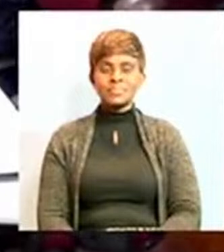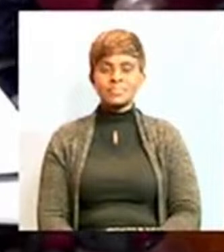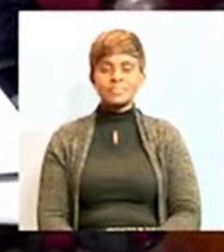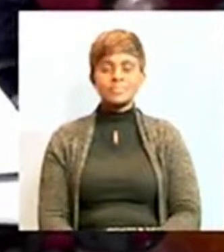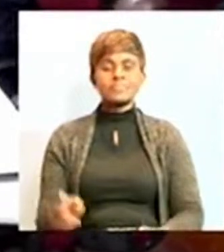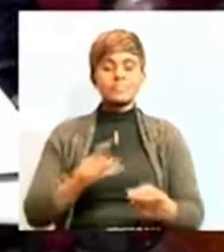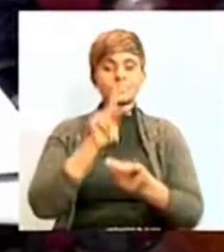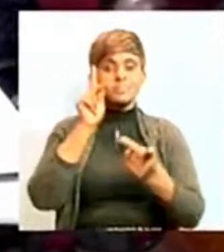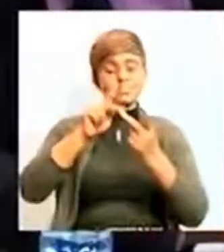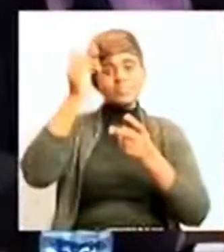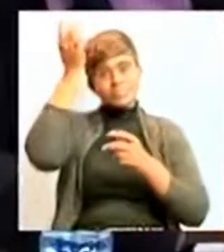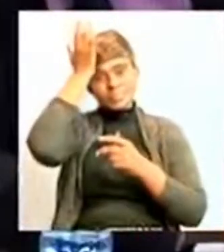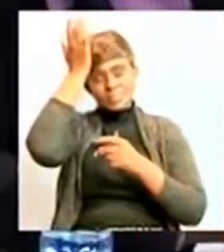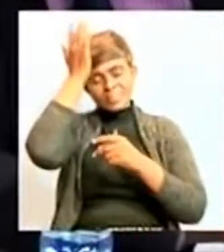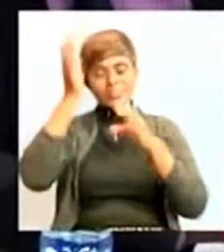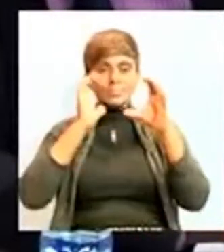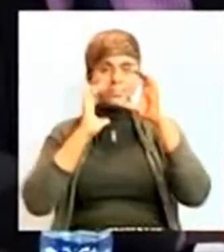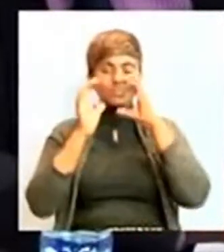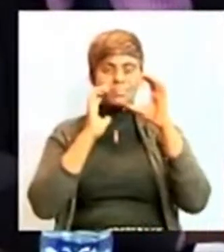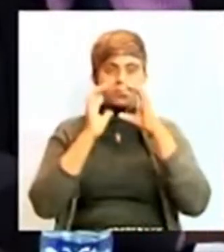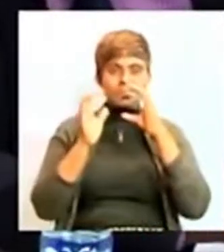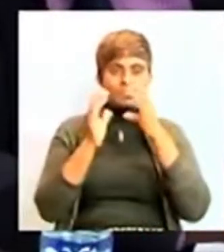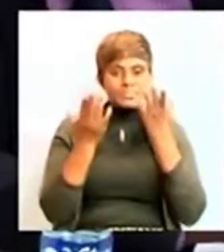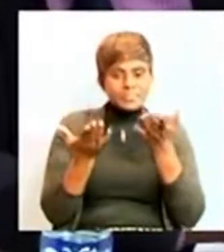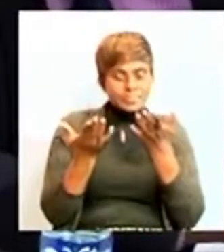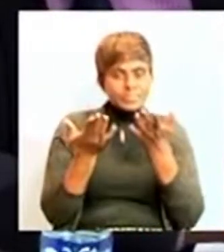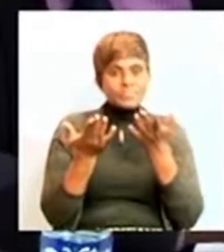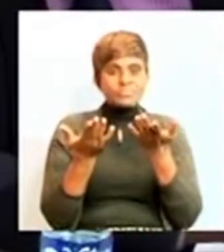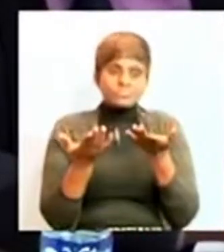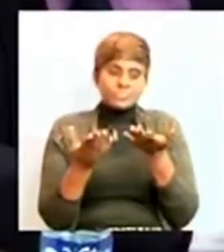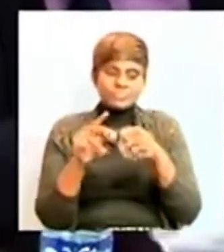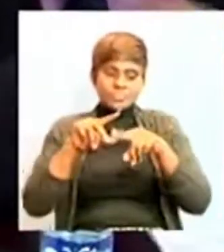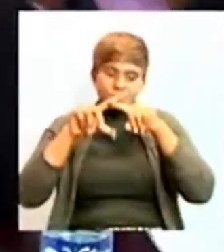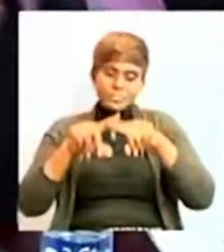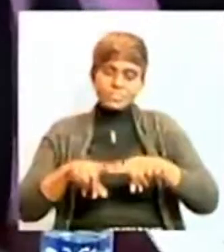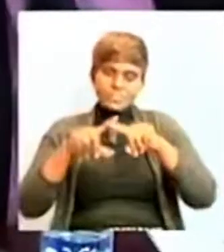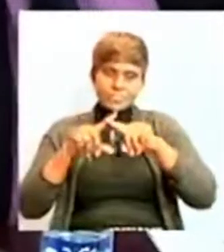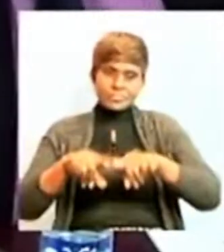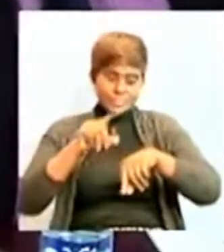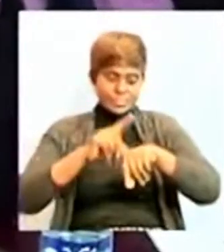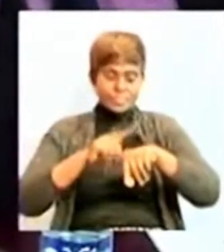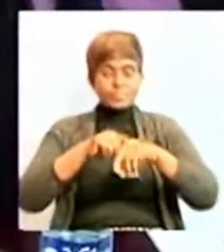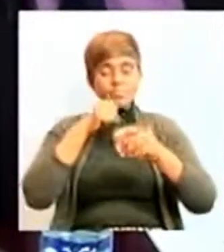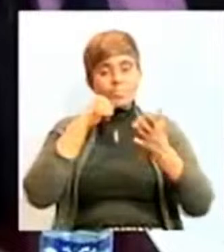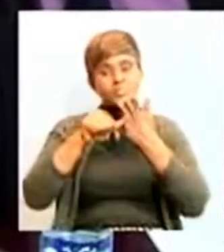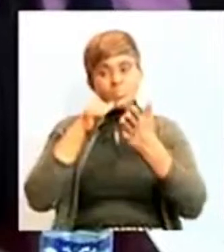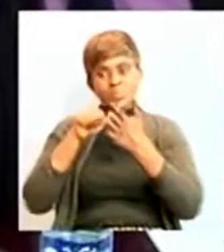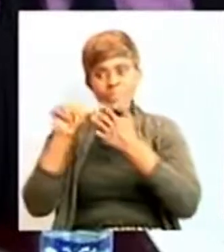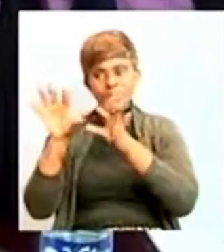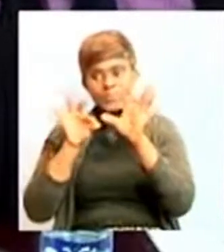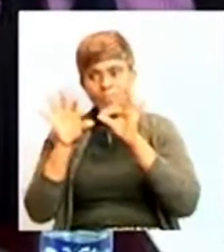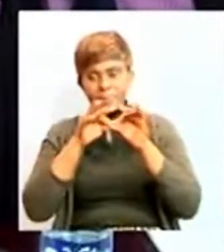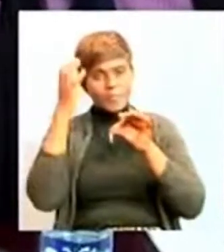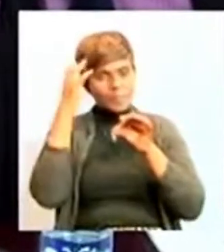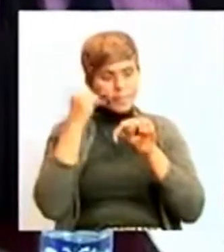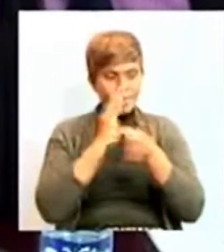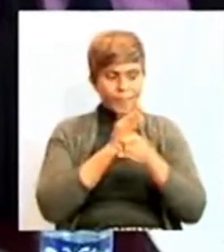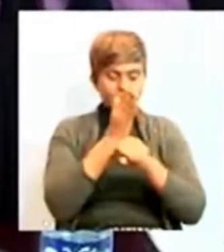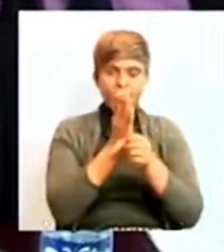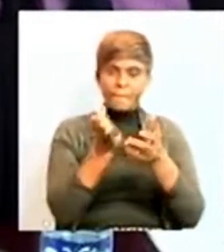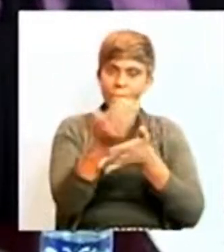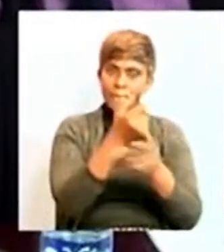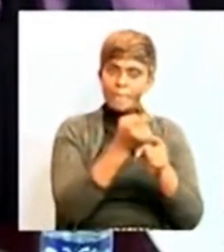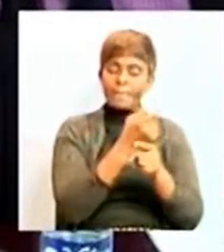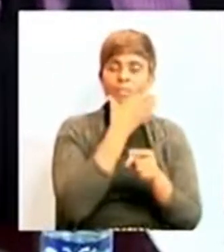the actual date of communication, normally we rely on the time that the letters are picked by officers when they collect correspondence from the